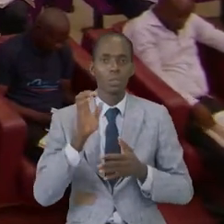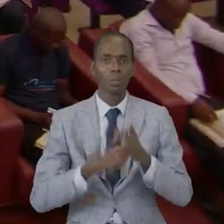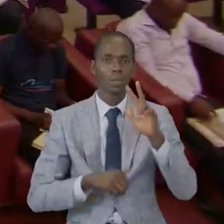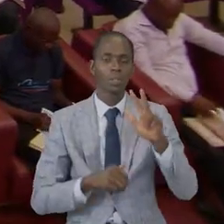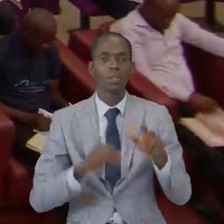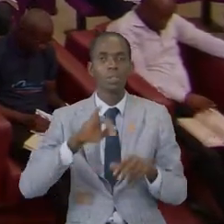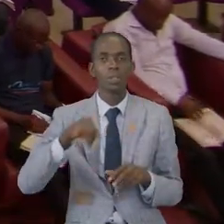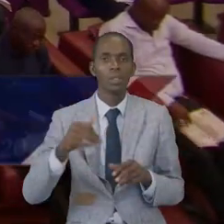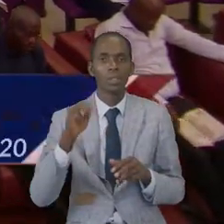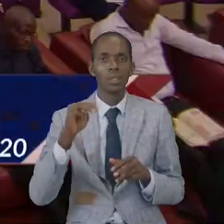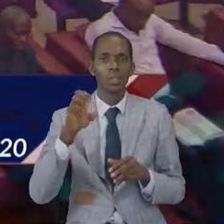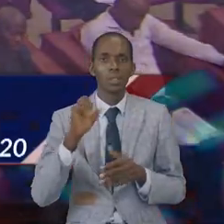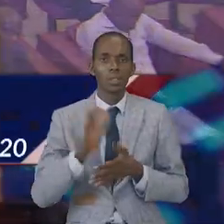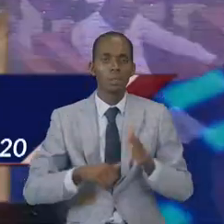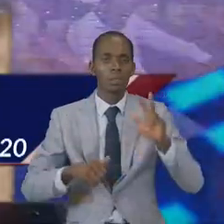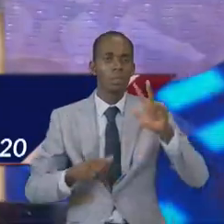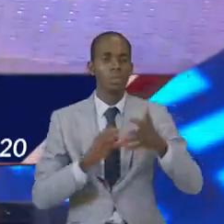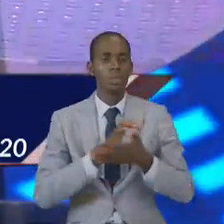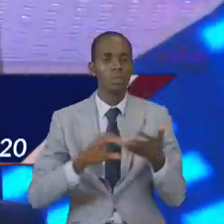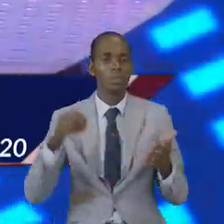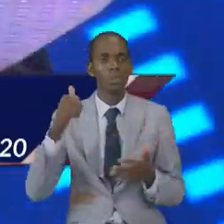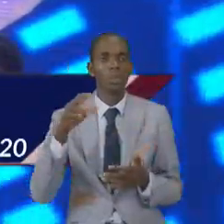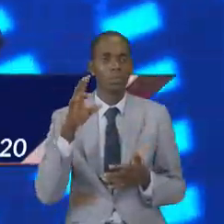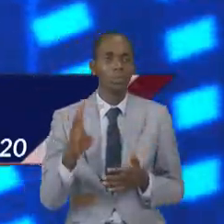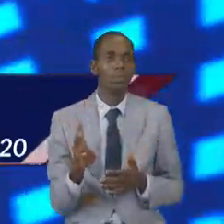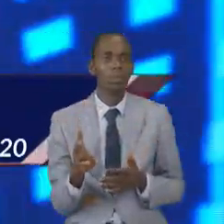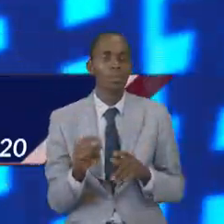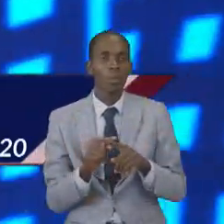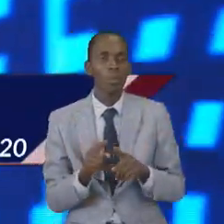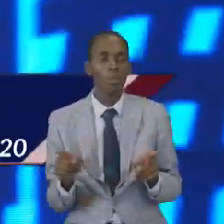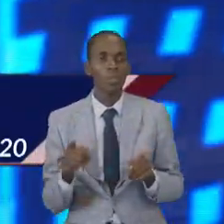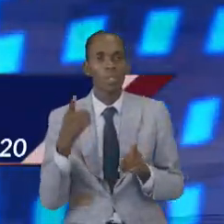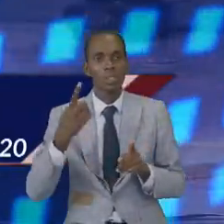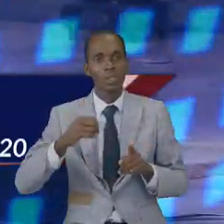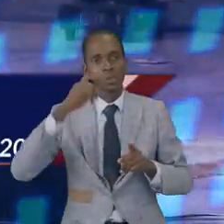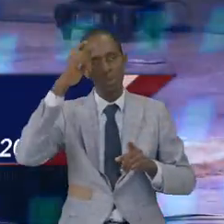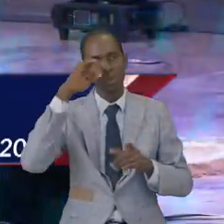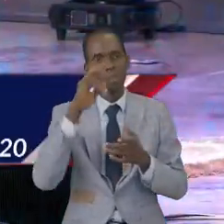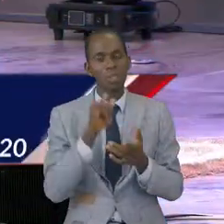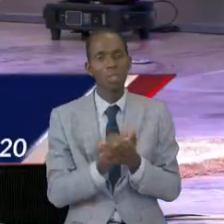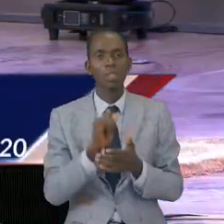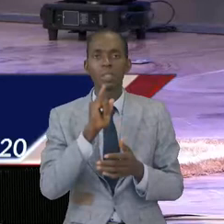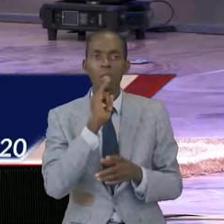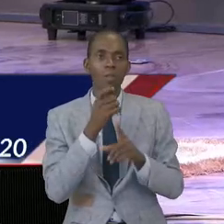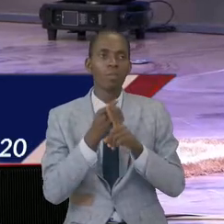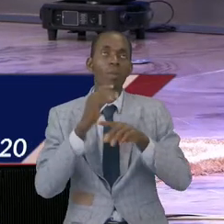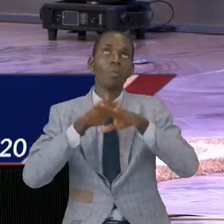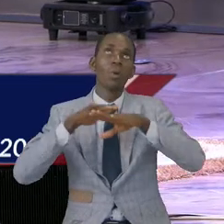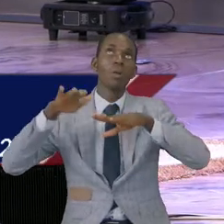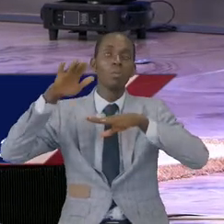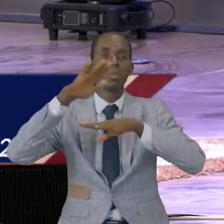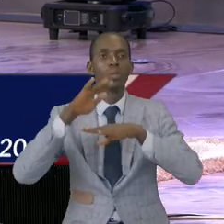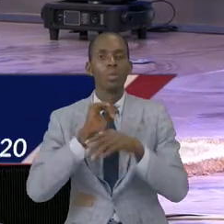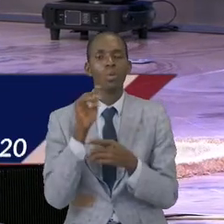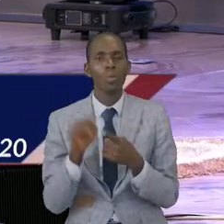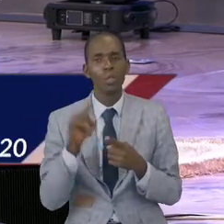17. In James chapter 3, verse 17, but the wisdom that is from above. When